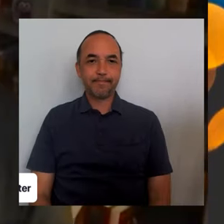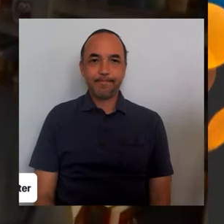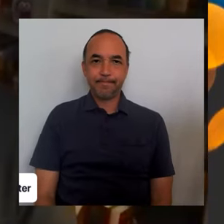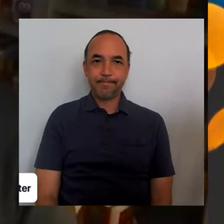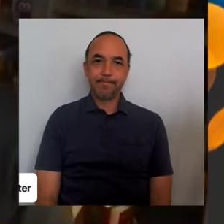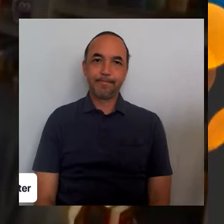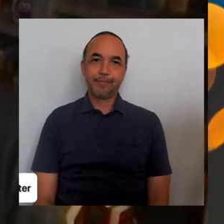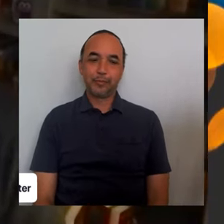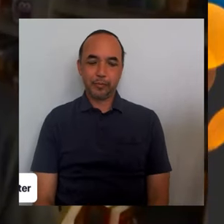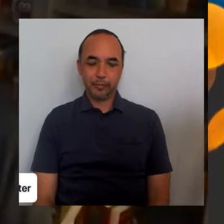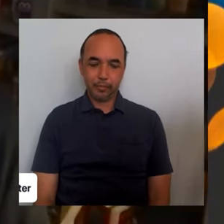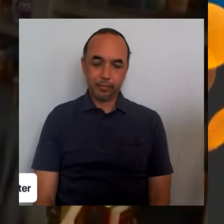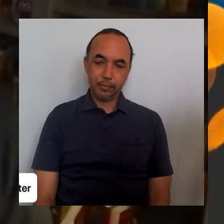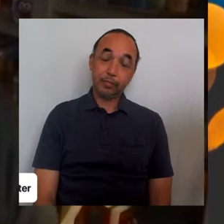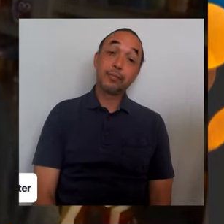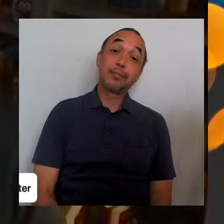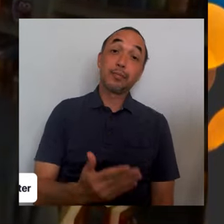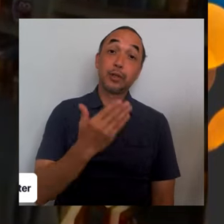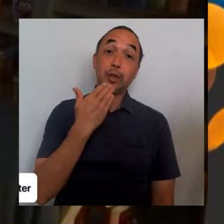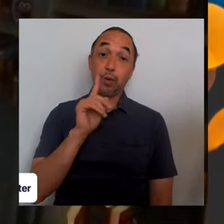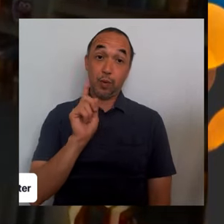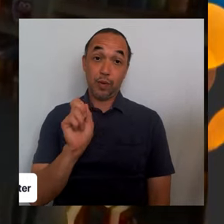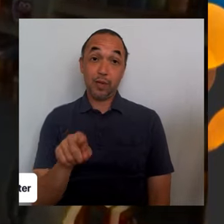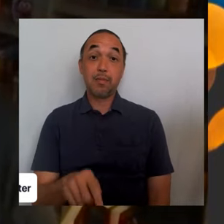good, excuse me, a good question.